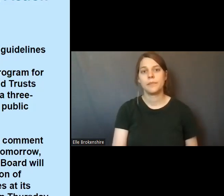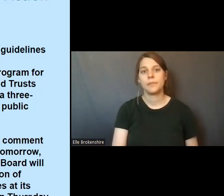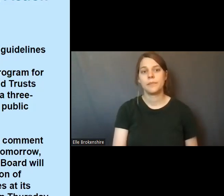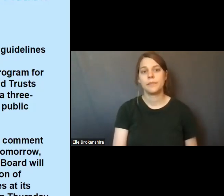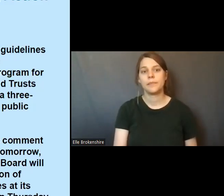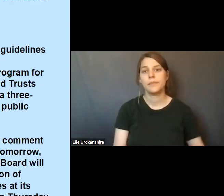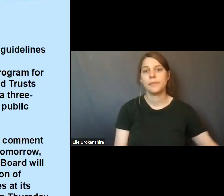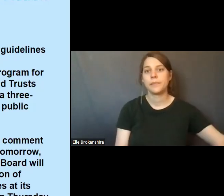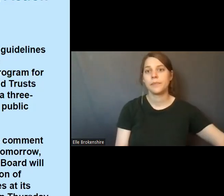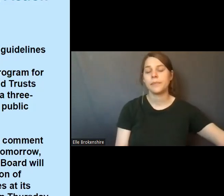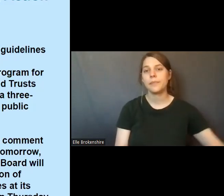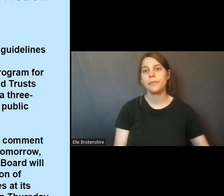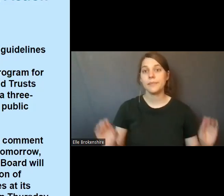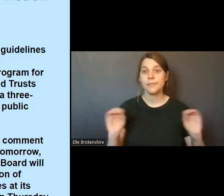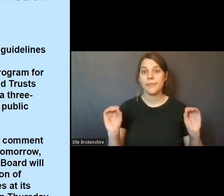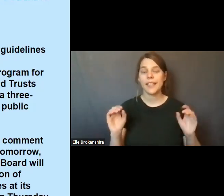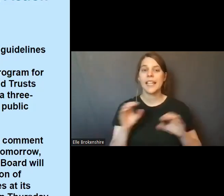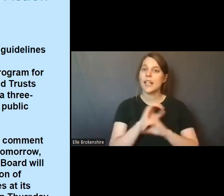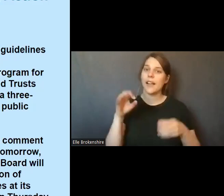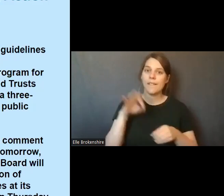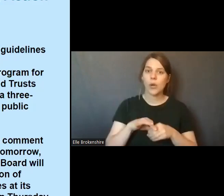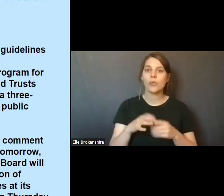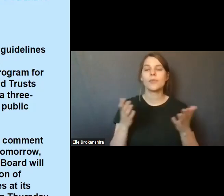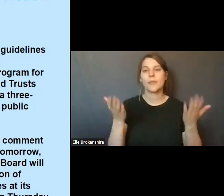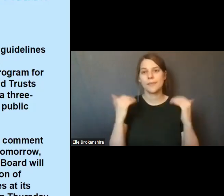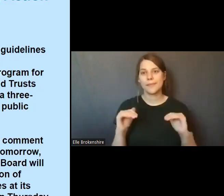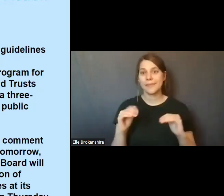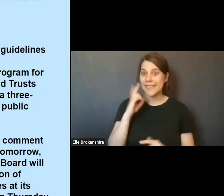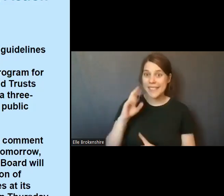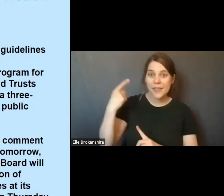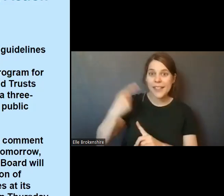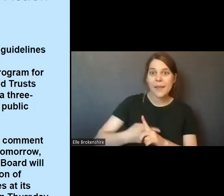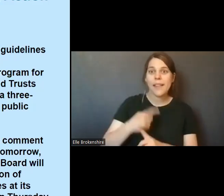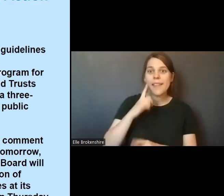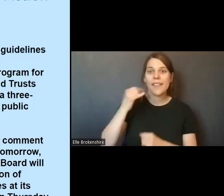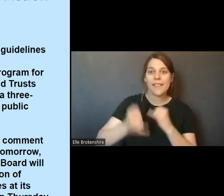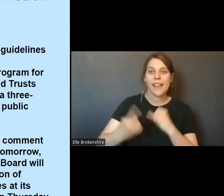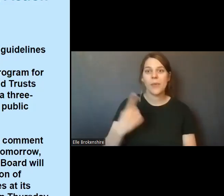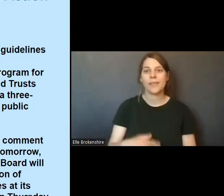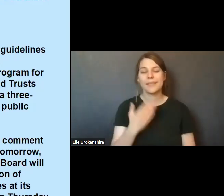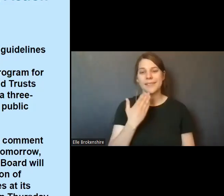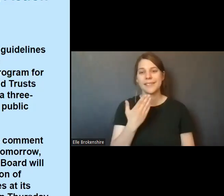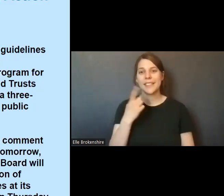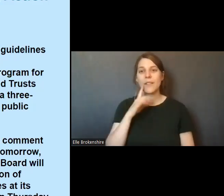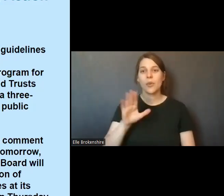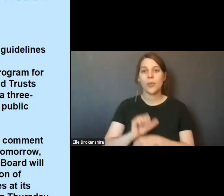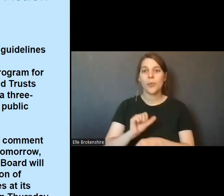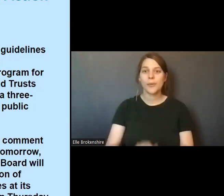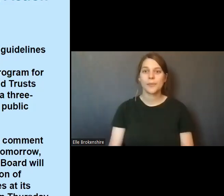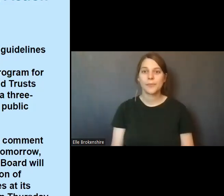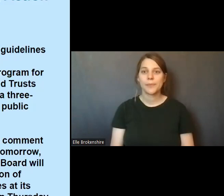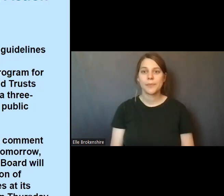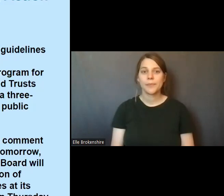Seeing none. Well, it's a non-voting action, so we'll see you in a month for the final ones, but thank you for your work on this.